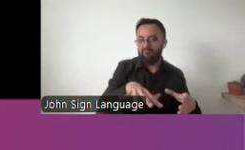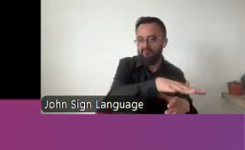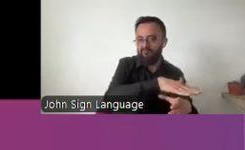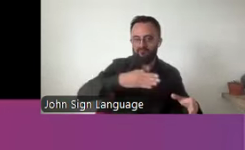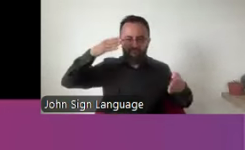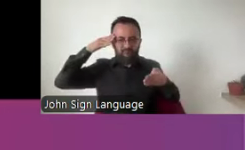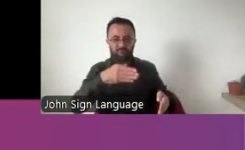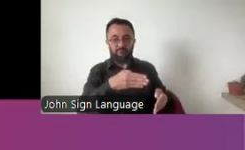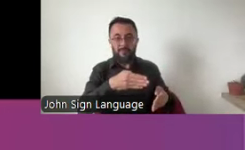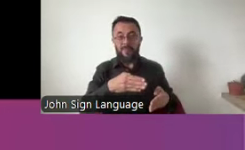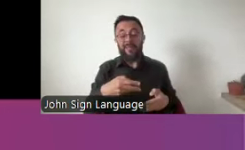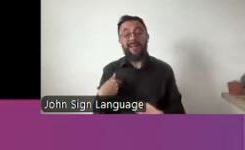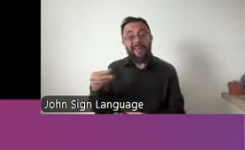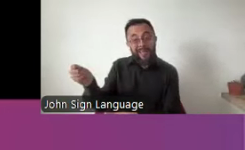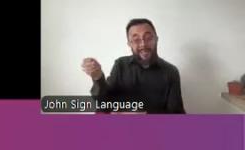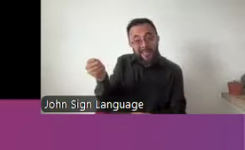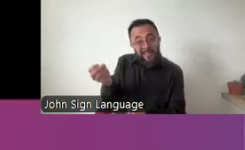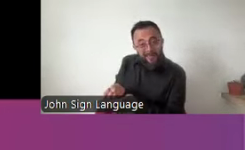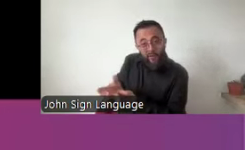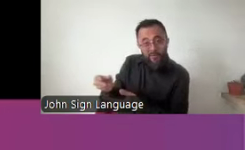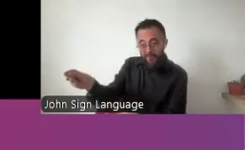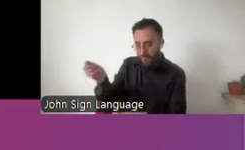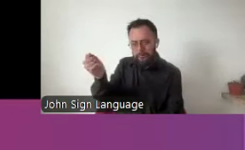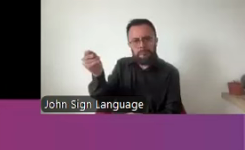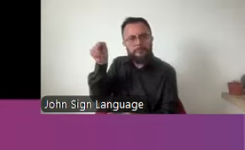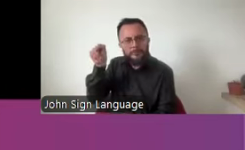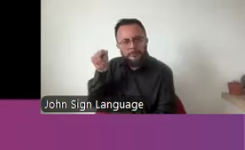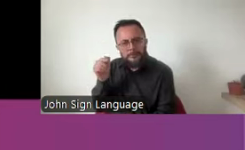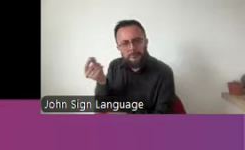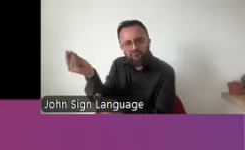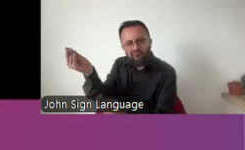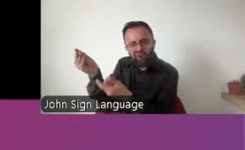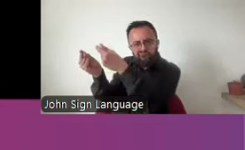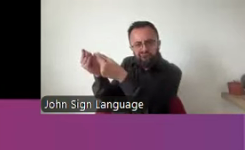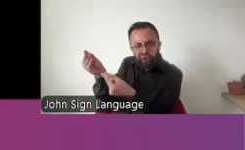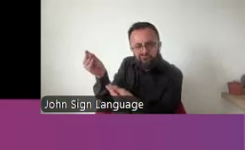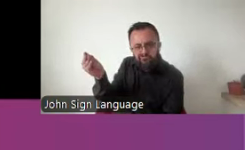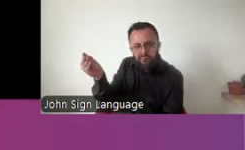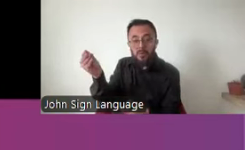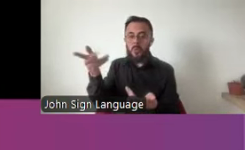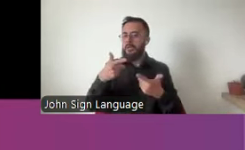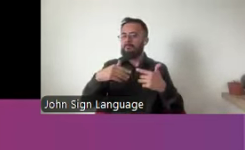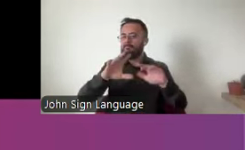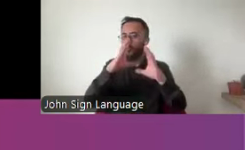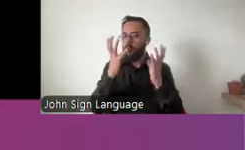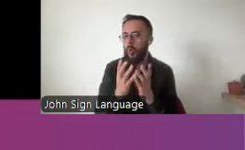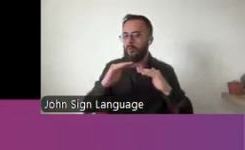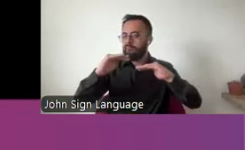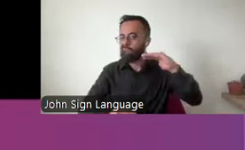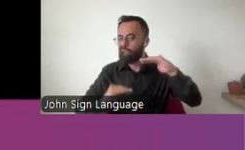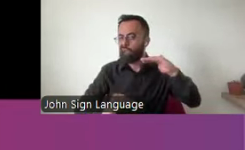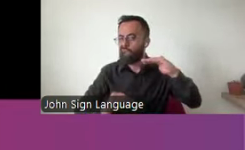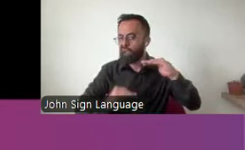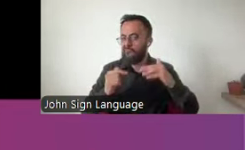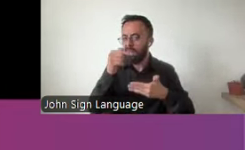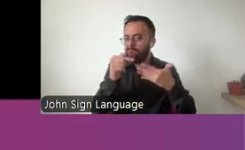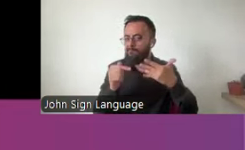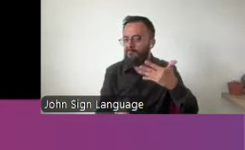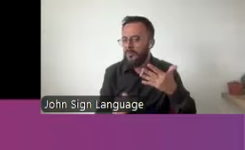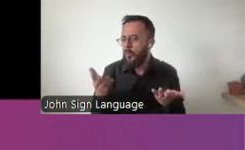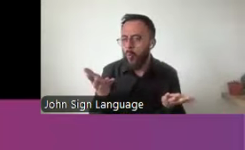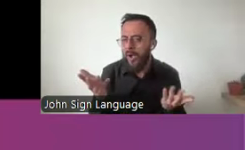Sylvia and Gustavo already shared that very well. But we saw a massive discrepancy between